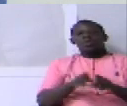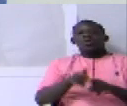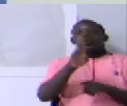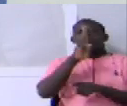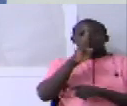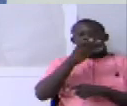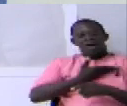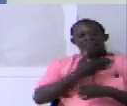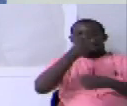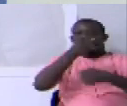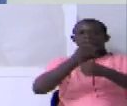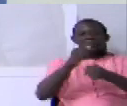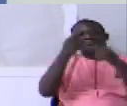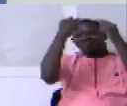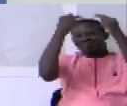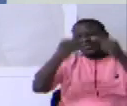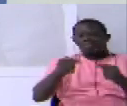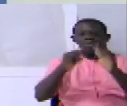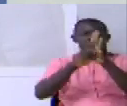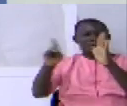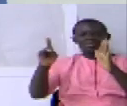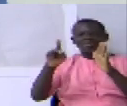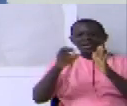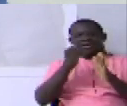has made such a statement?